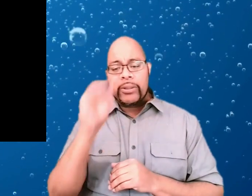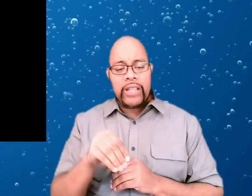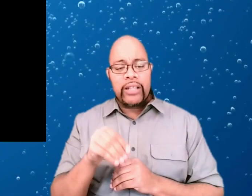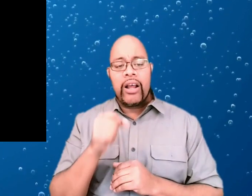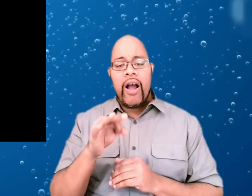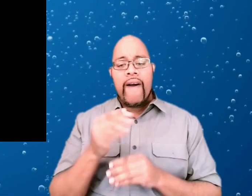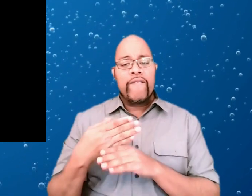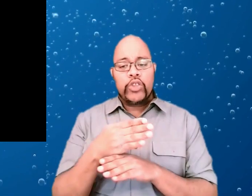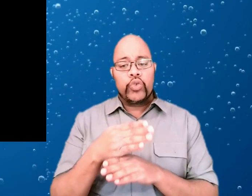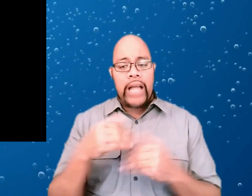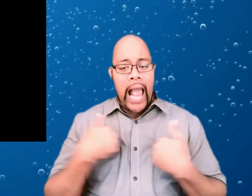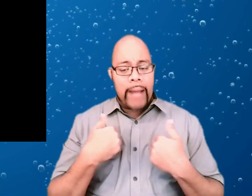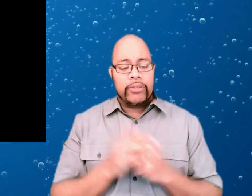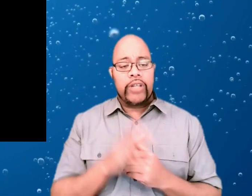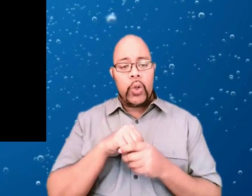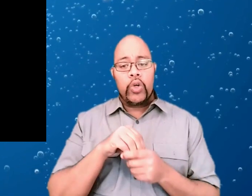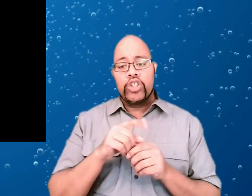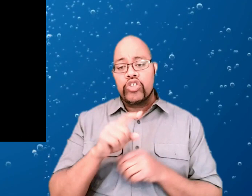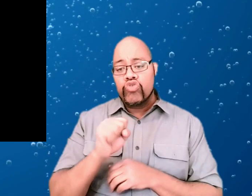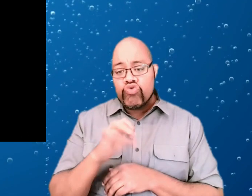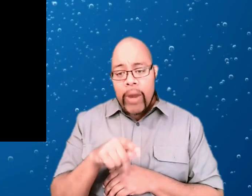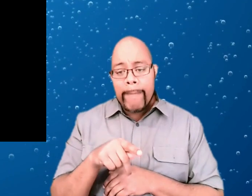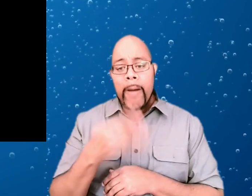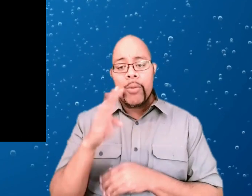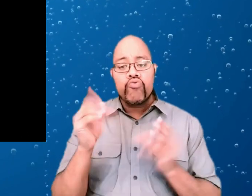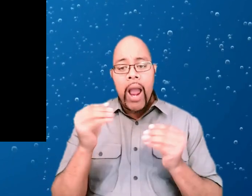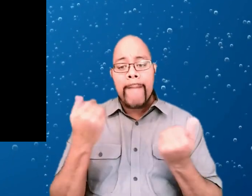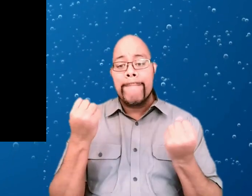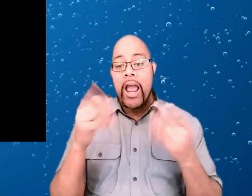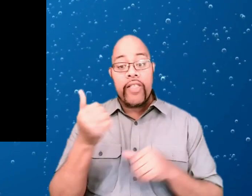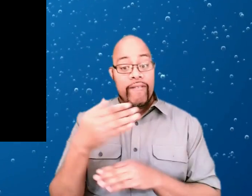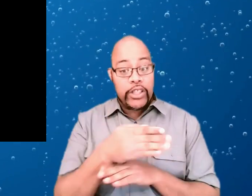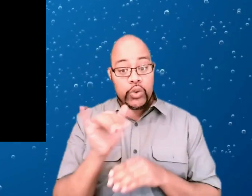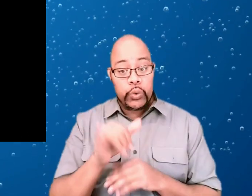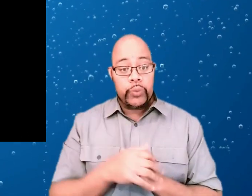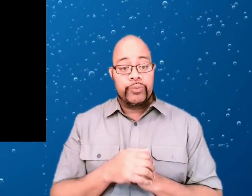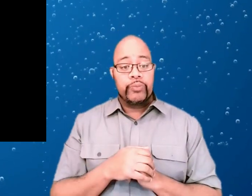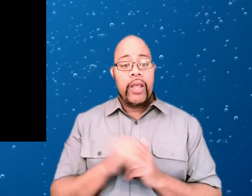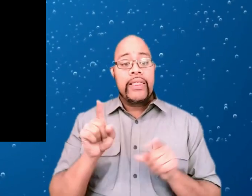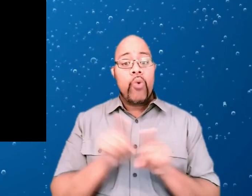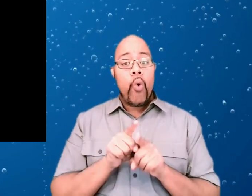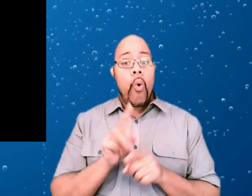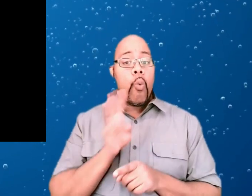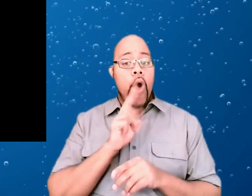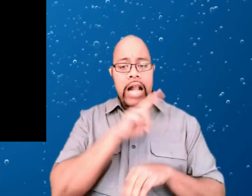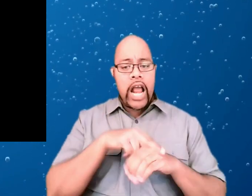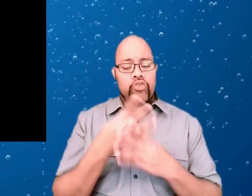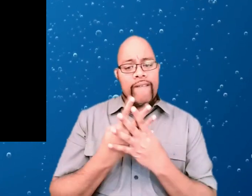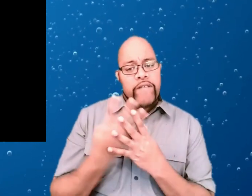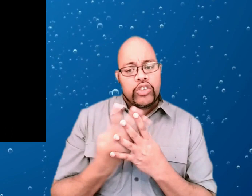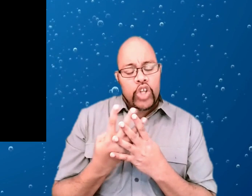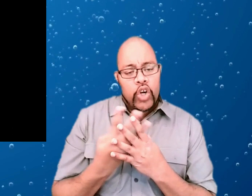75% of fishery species, including shrimp, blue crab, and many finfish, acting as a natural filter of